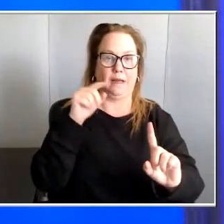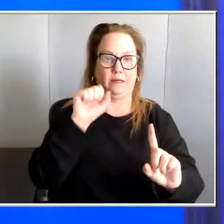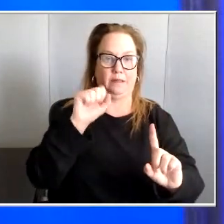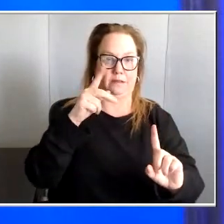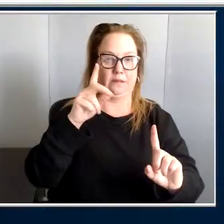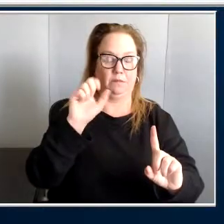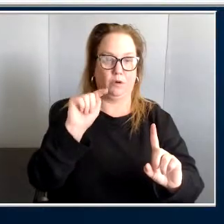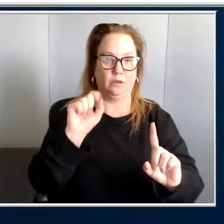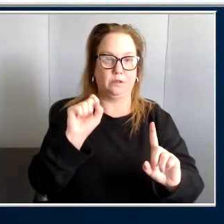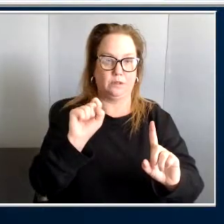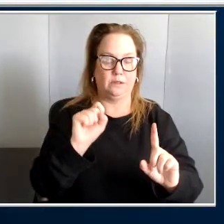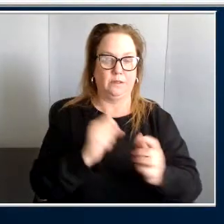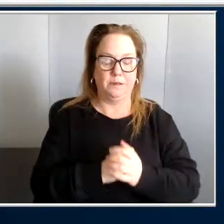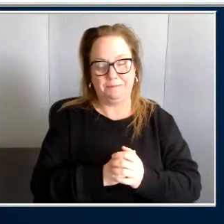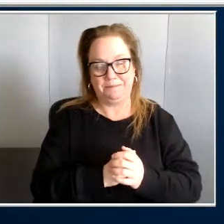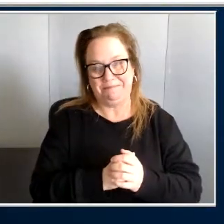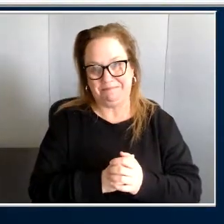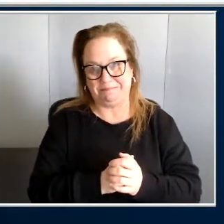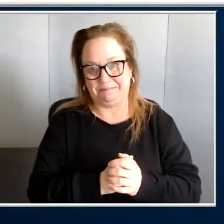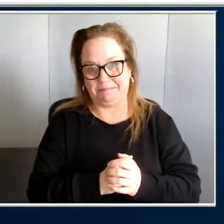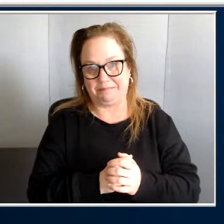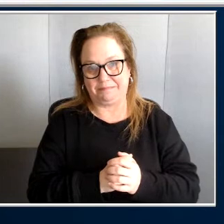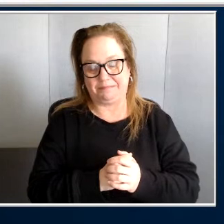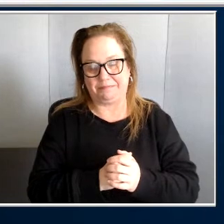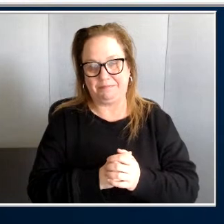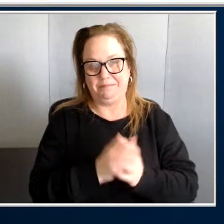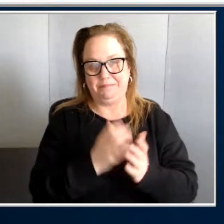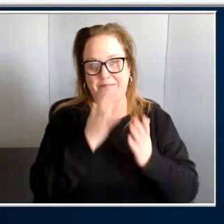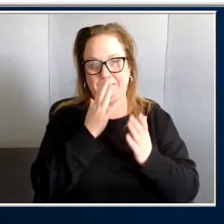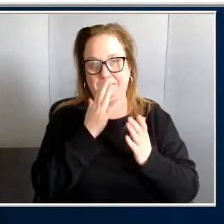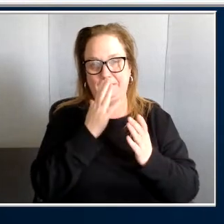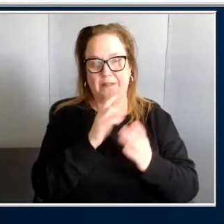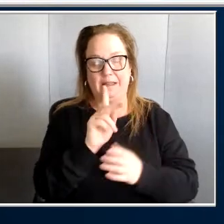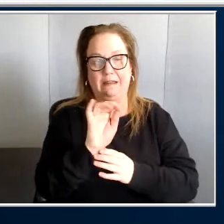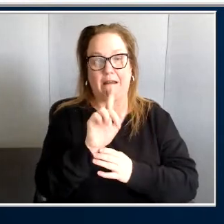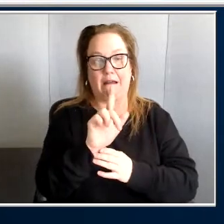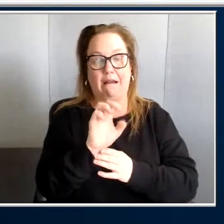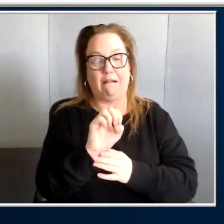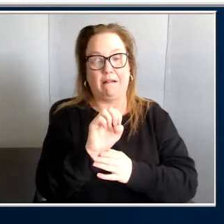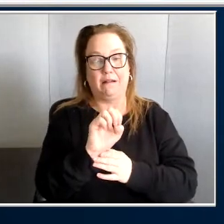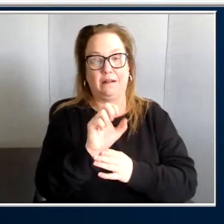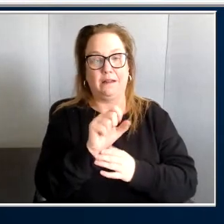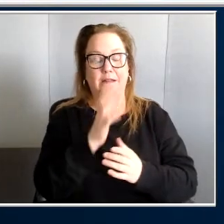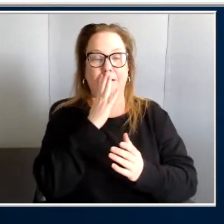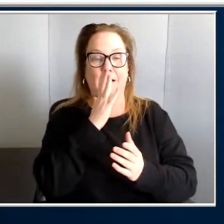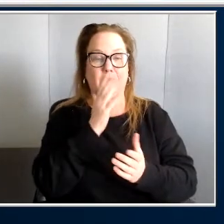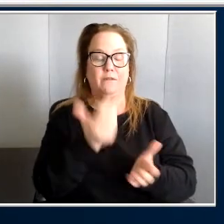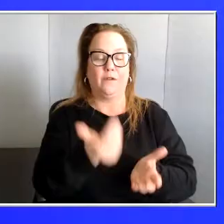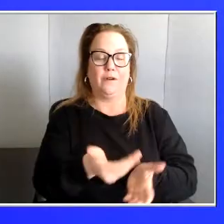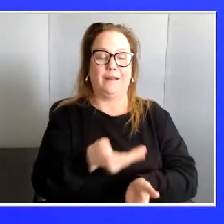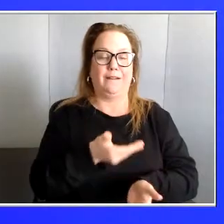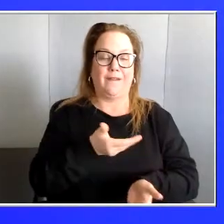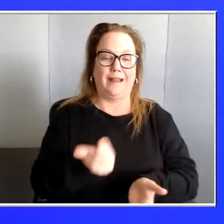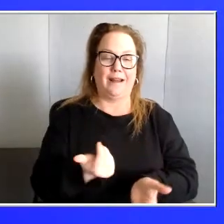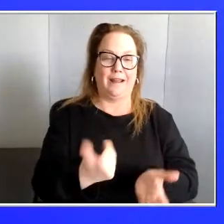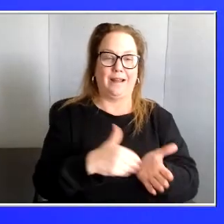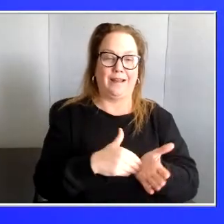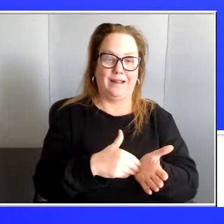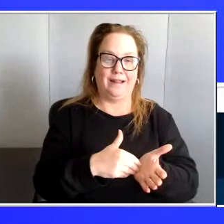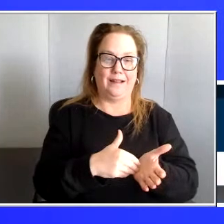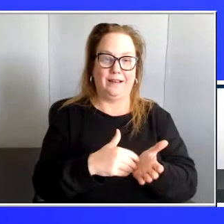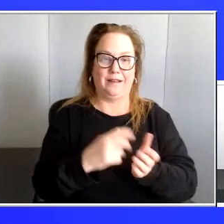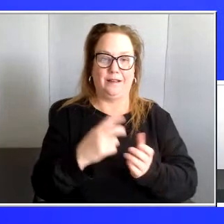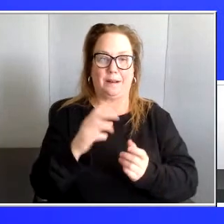what they love. Yeah. So thank you for that. Yeah. Kyle? Yeah, again, thanks for having us. I would just say to